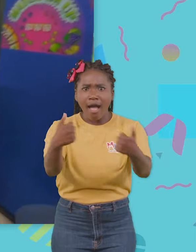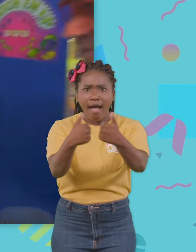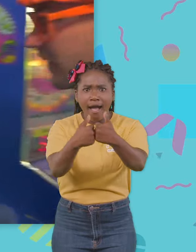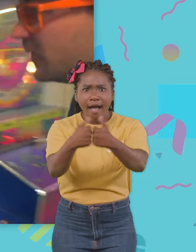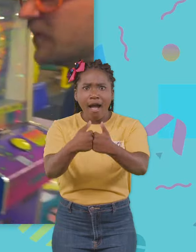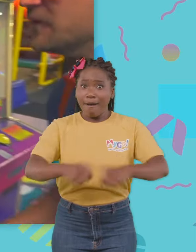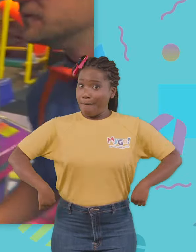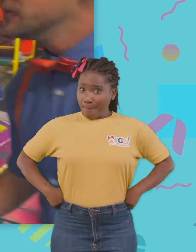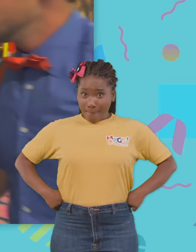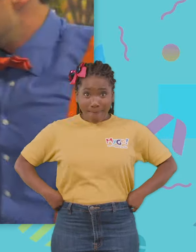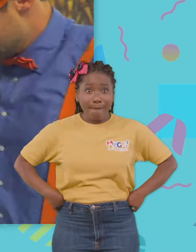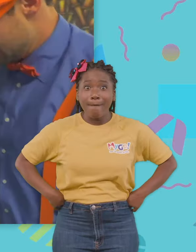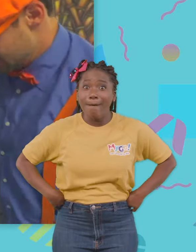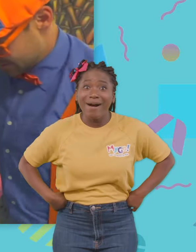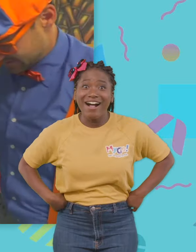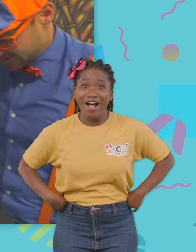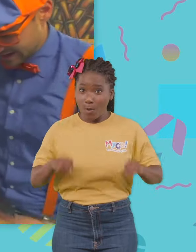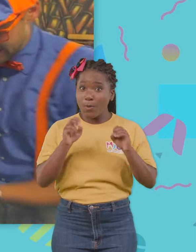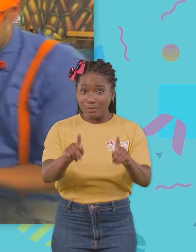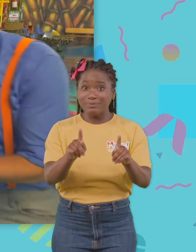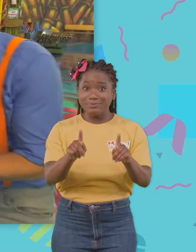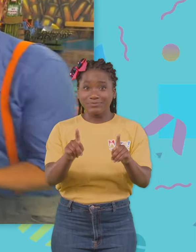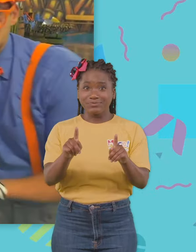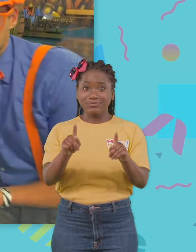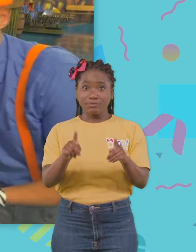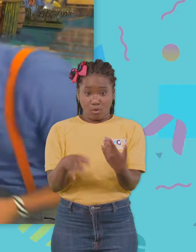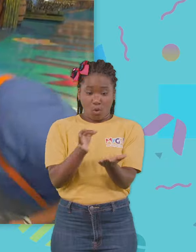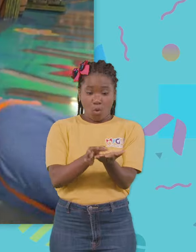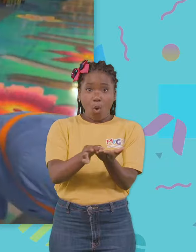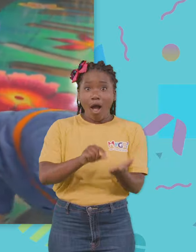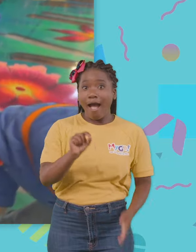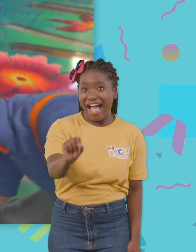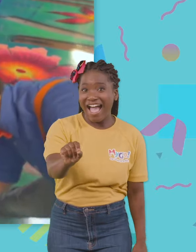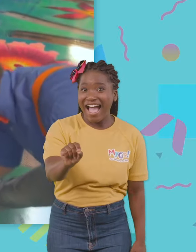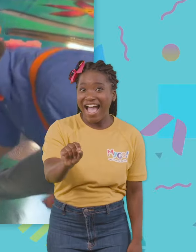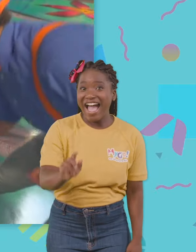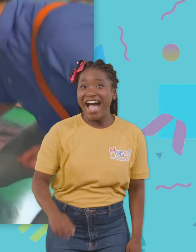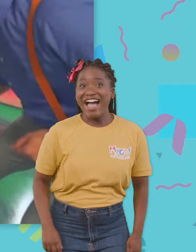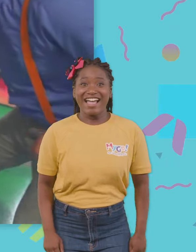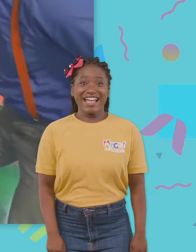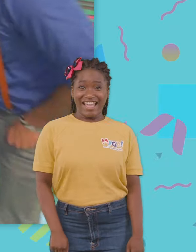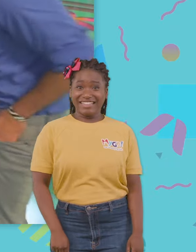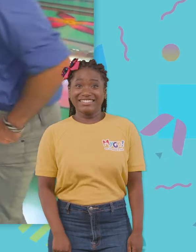this game. Ooh, all right, let's put in a coin.